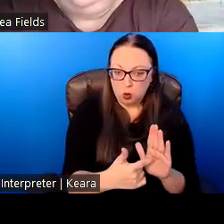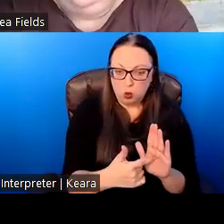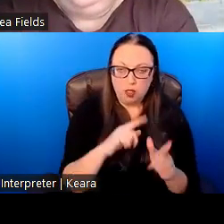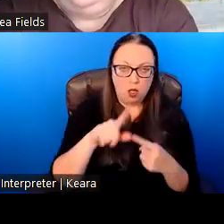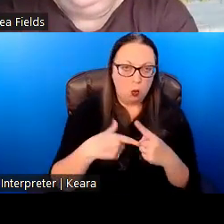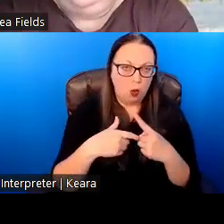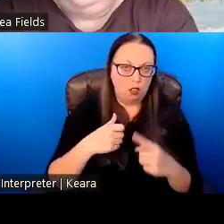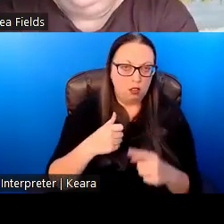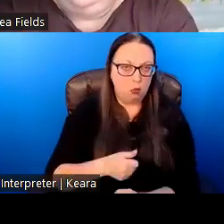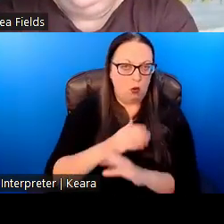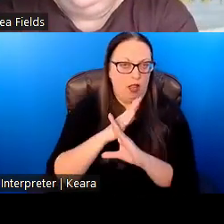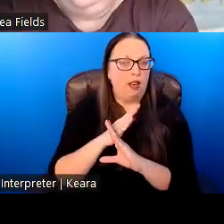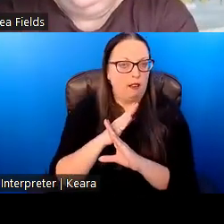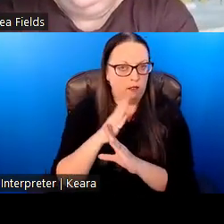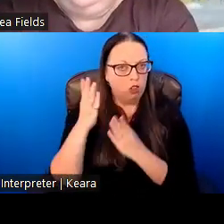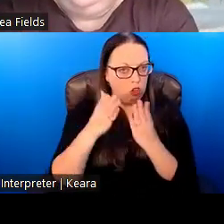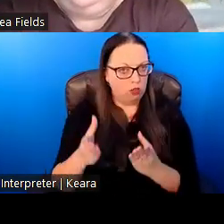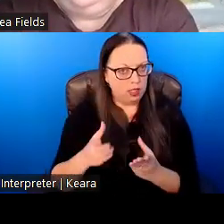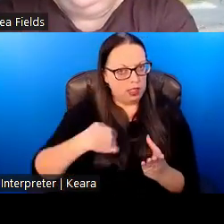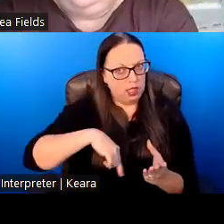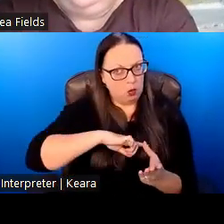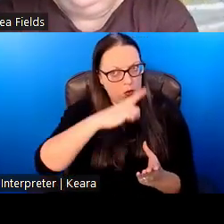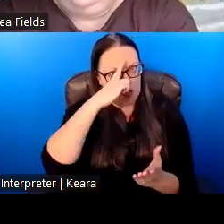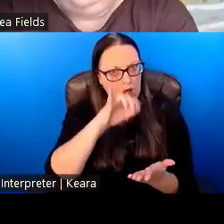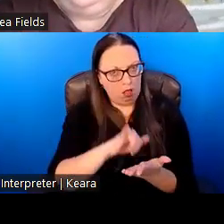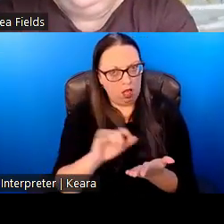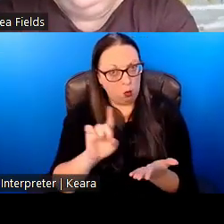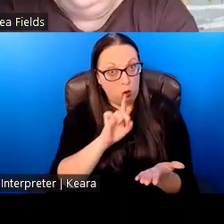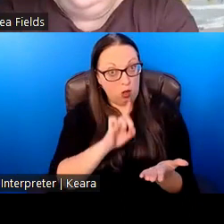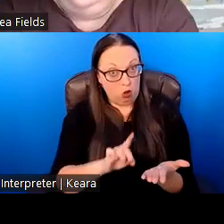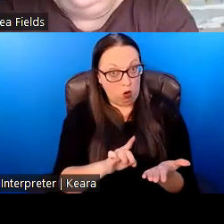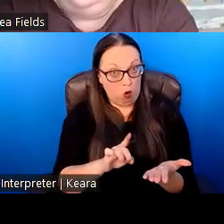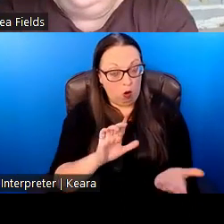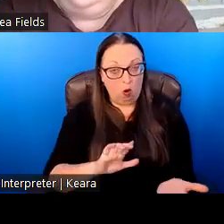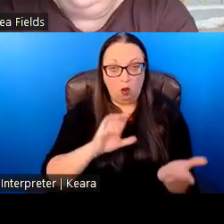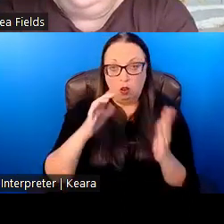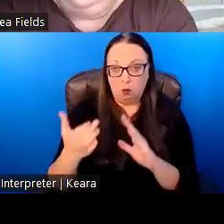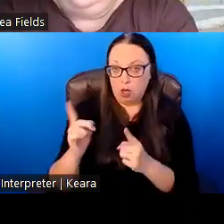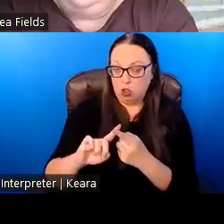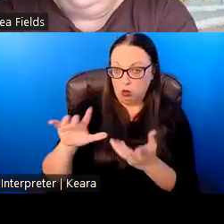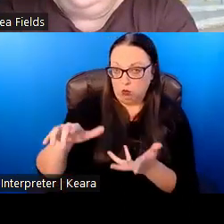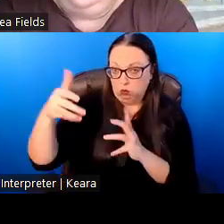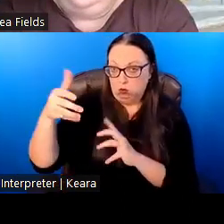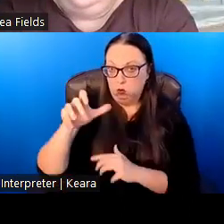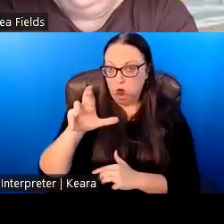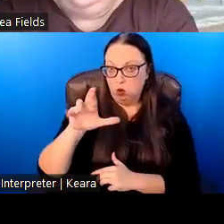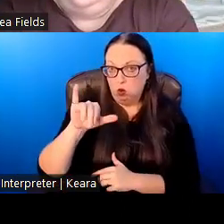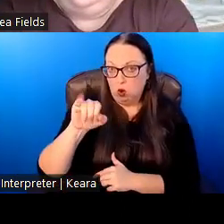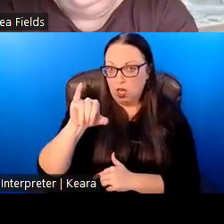preventative services, that we think that that's where we are versus the crisis service,